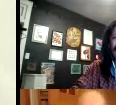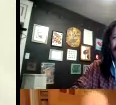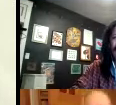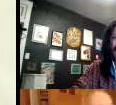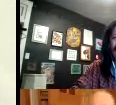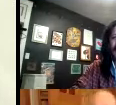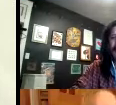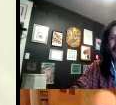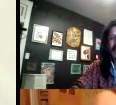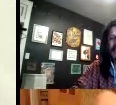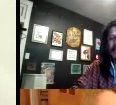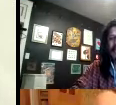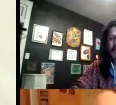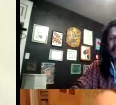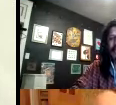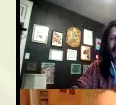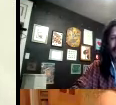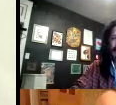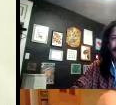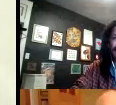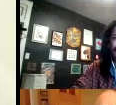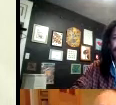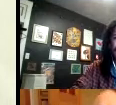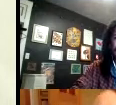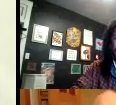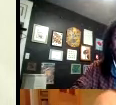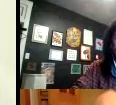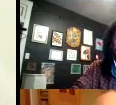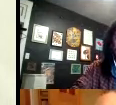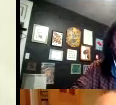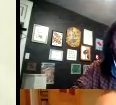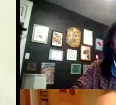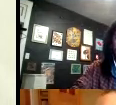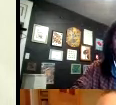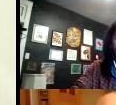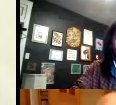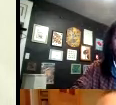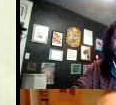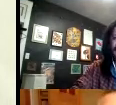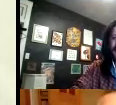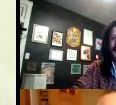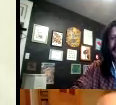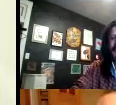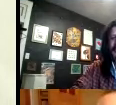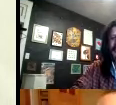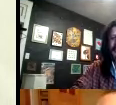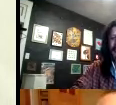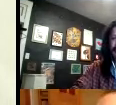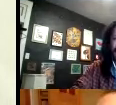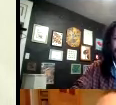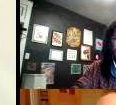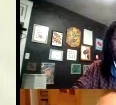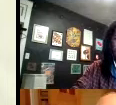of these and review all of them, but just while we're here, can you maybe hit sort of like 2 or 3 or 4 points that you've seen pop up in the